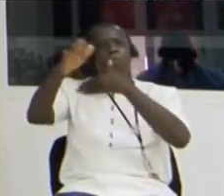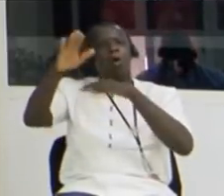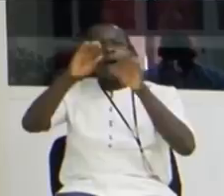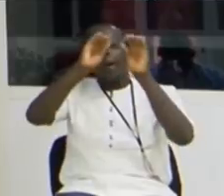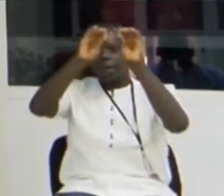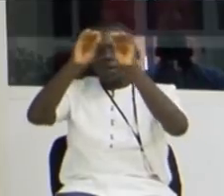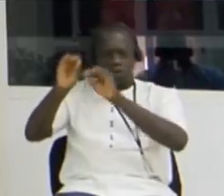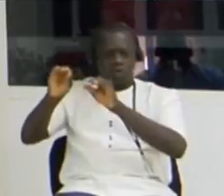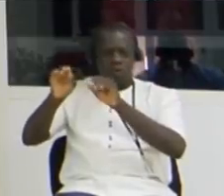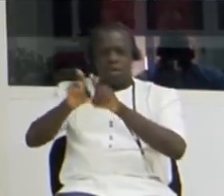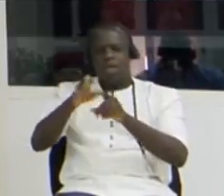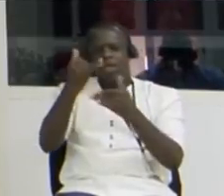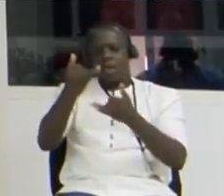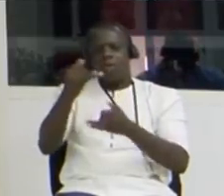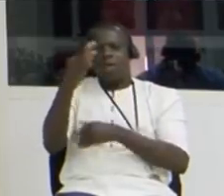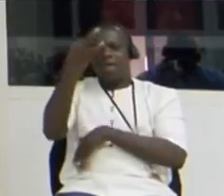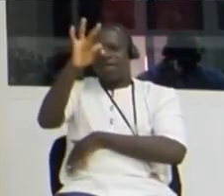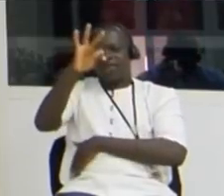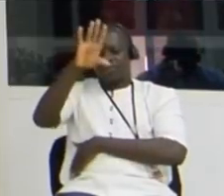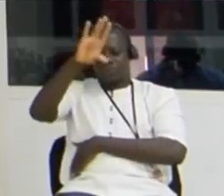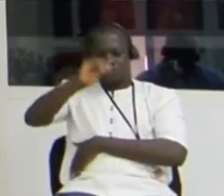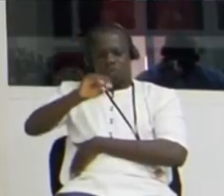camp,